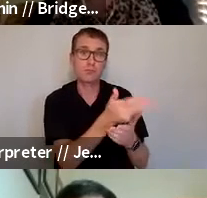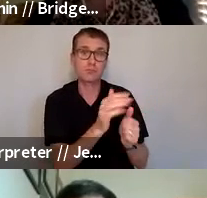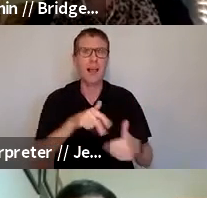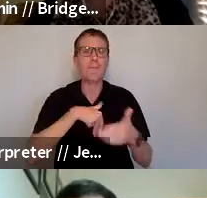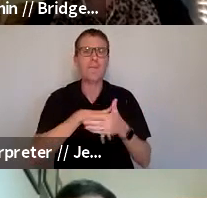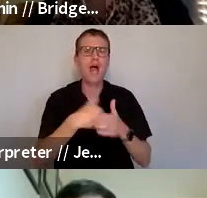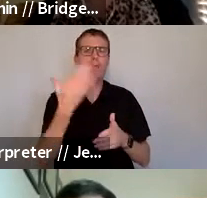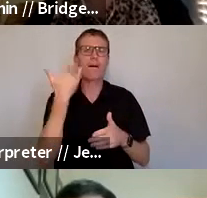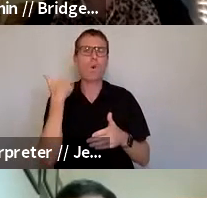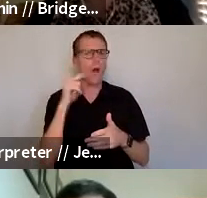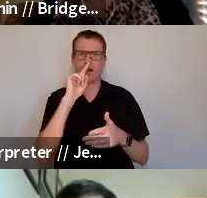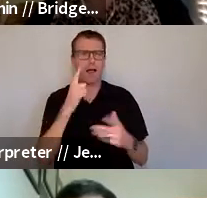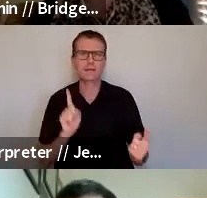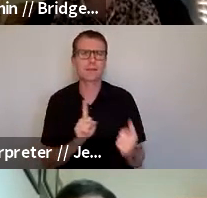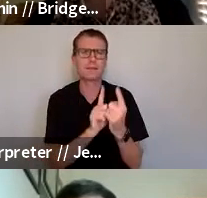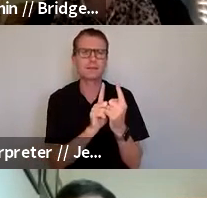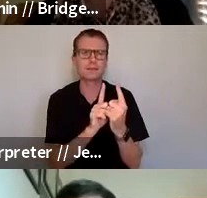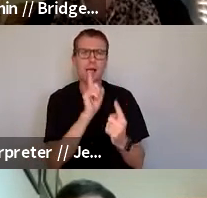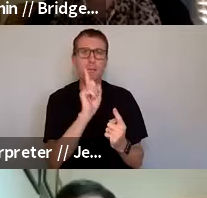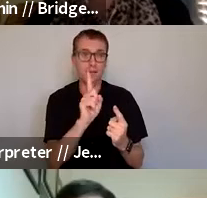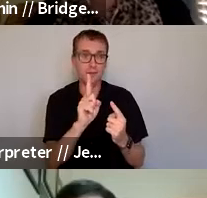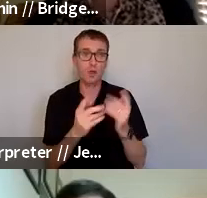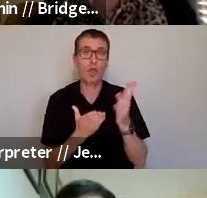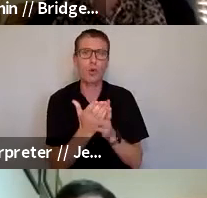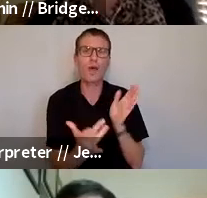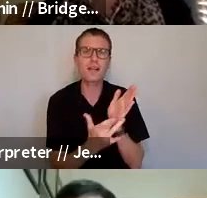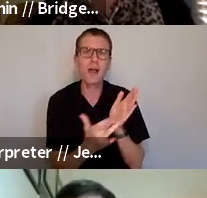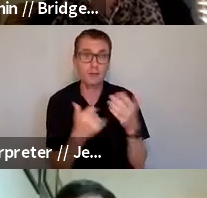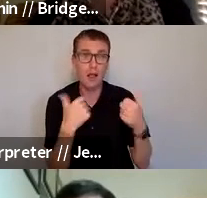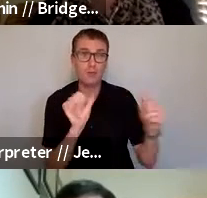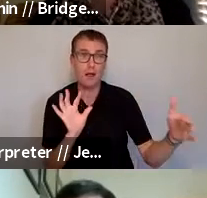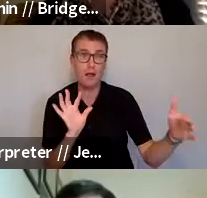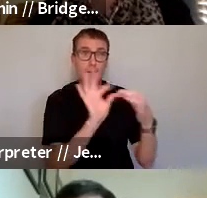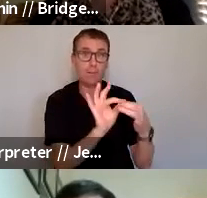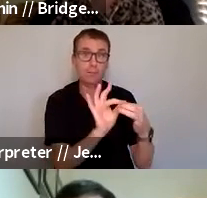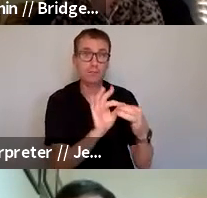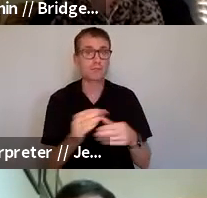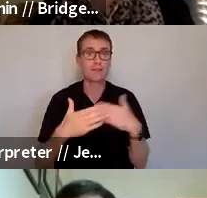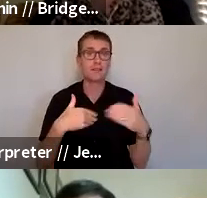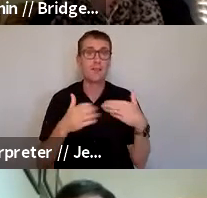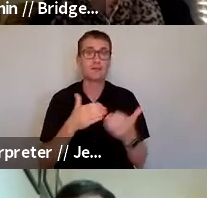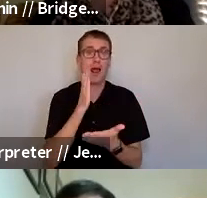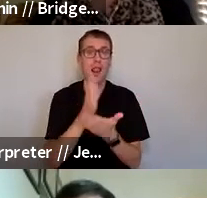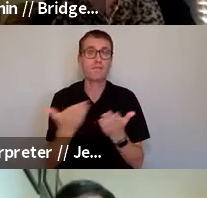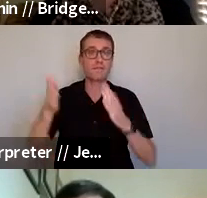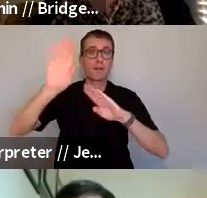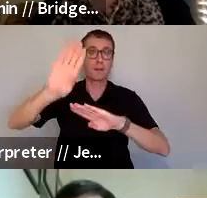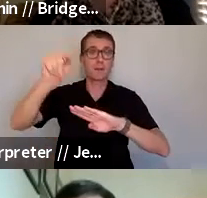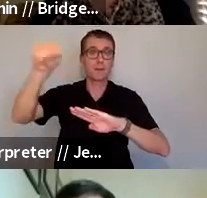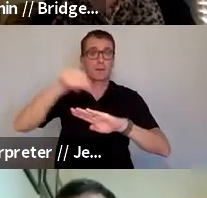available to make those artistic collaborations happen. And distance isn't an issue anymore. It can happen all over the